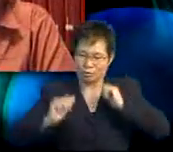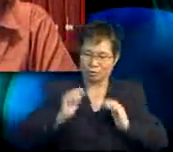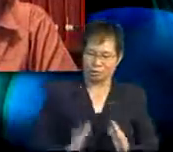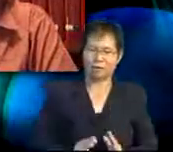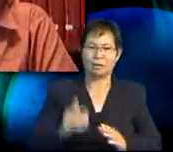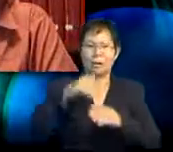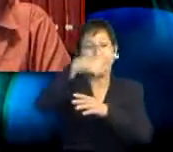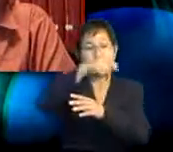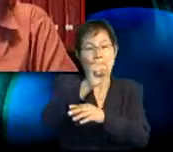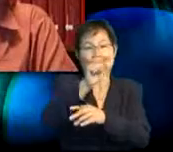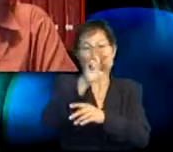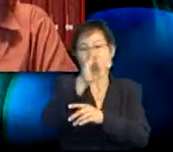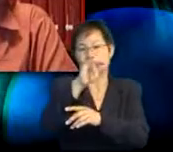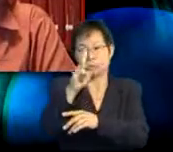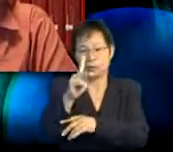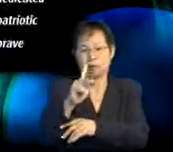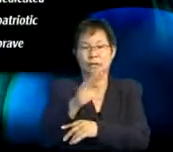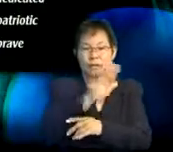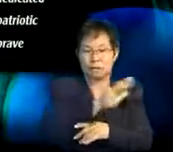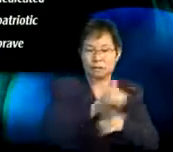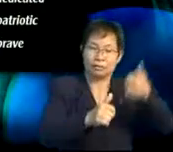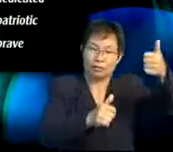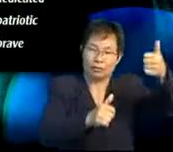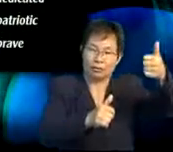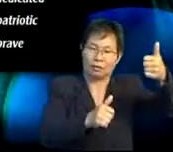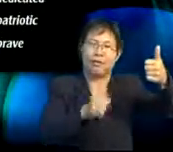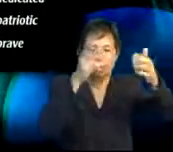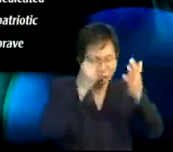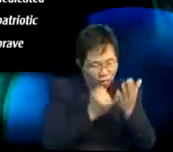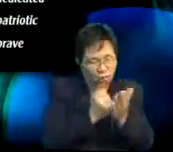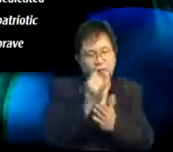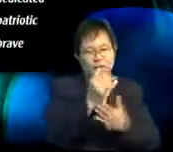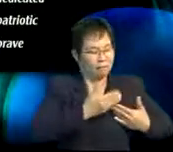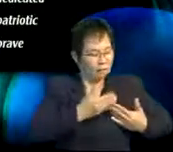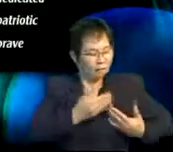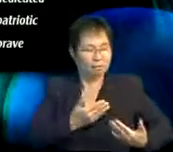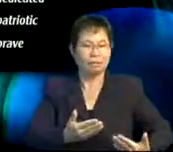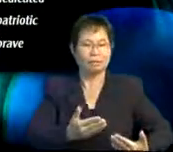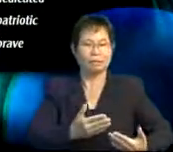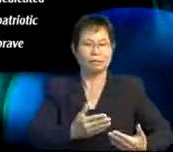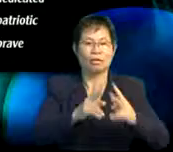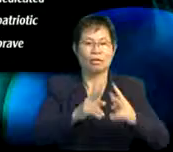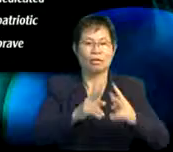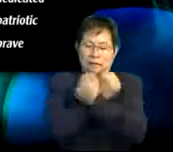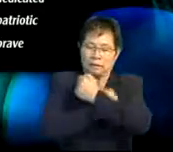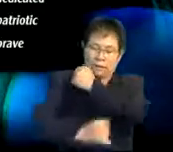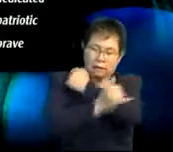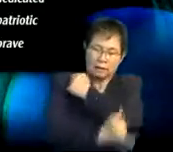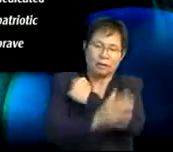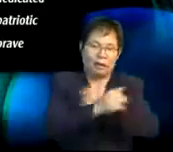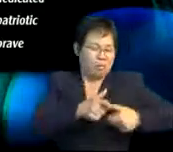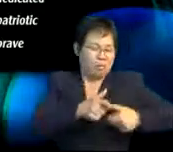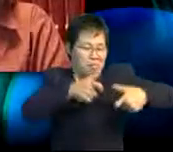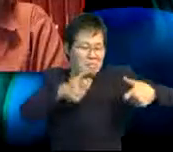Now, Patrick Flynn is the main character who's loyal, dedicated, very patriotic and